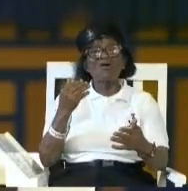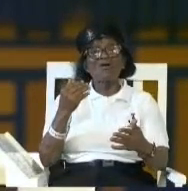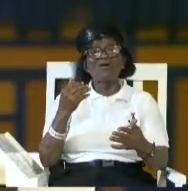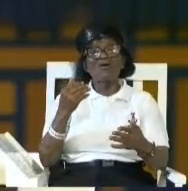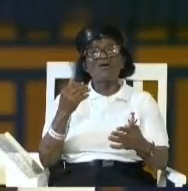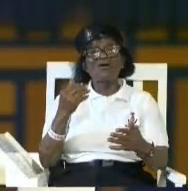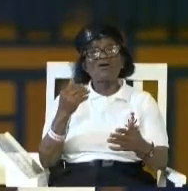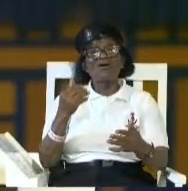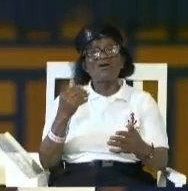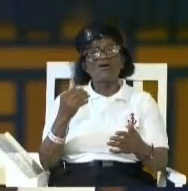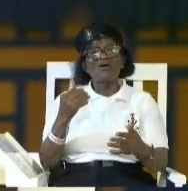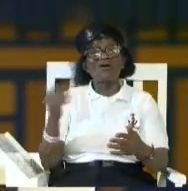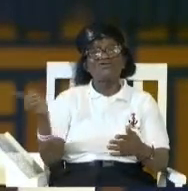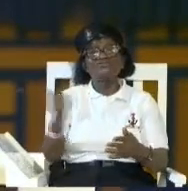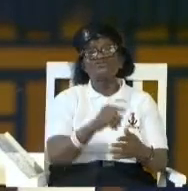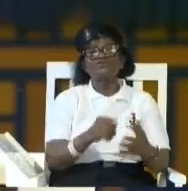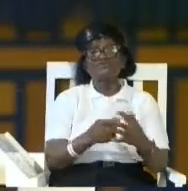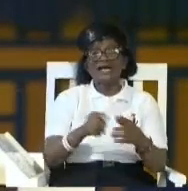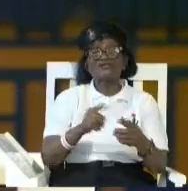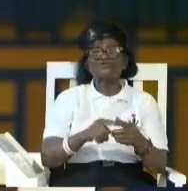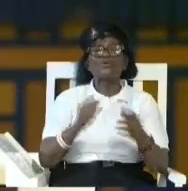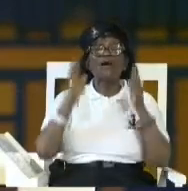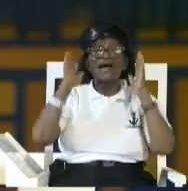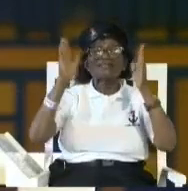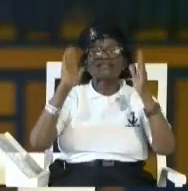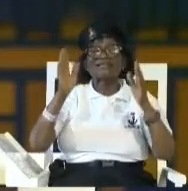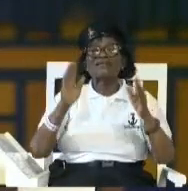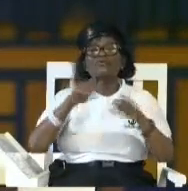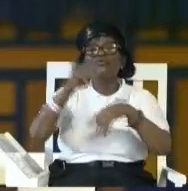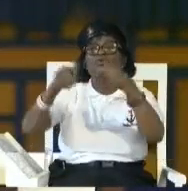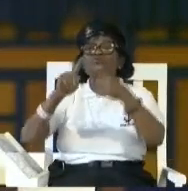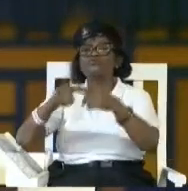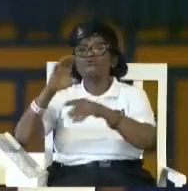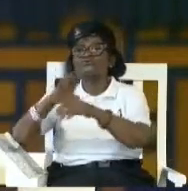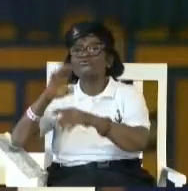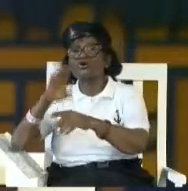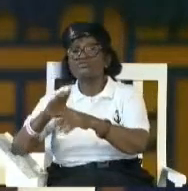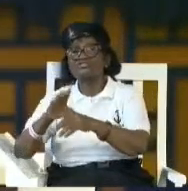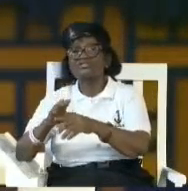you begin to attend church instead of clubhouse.